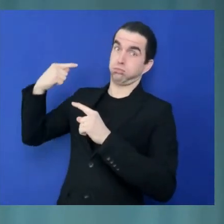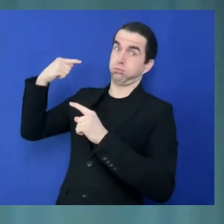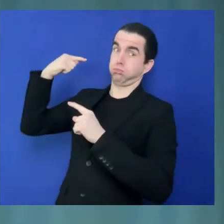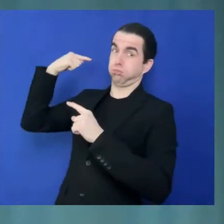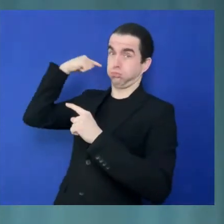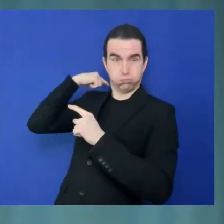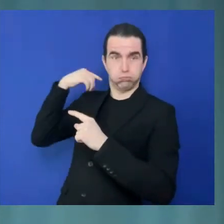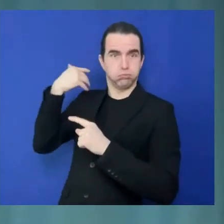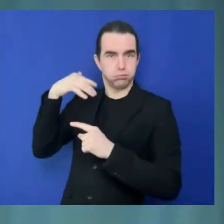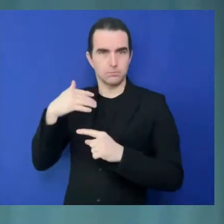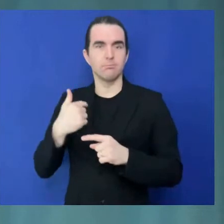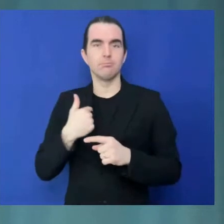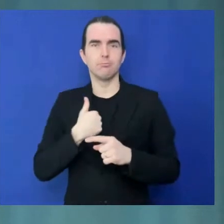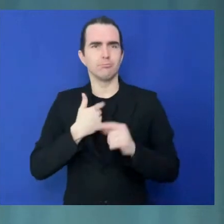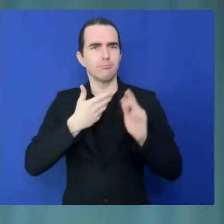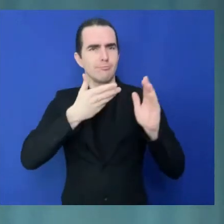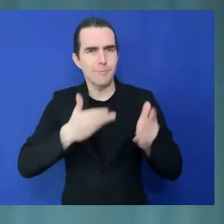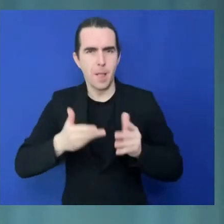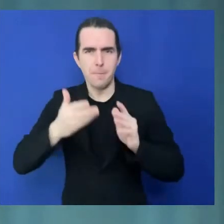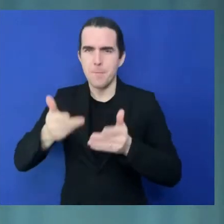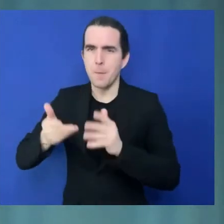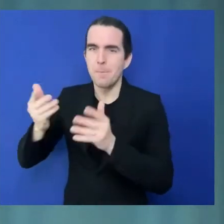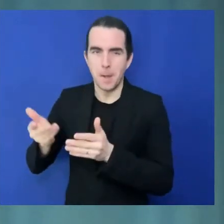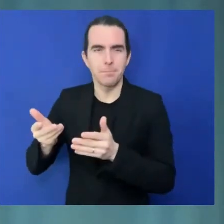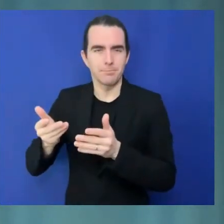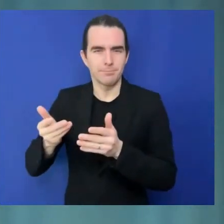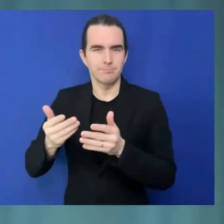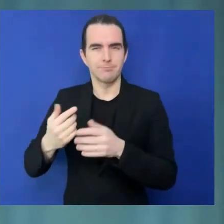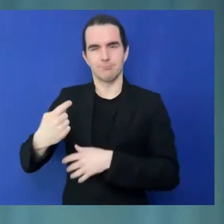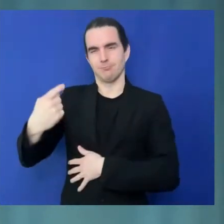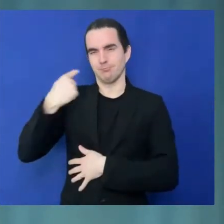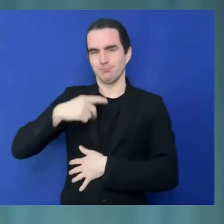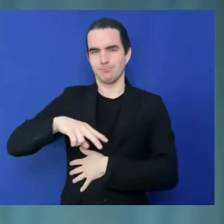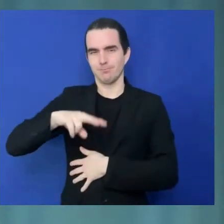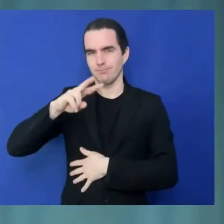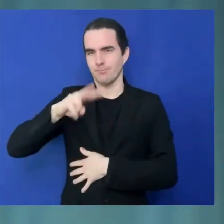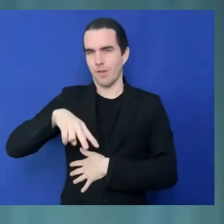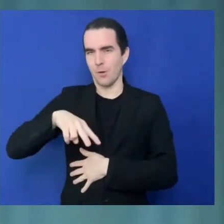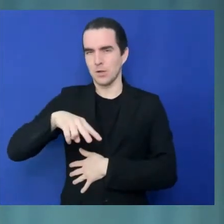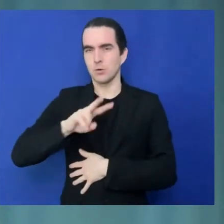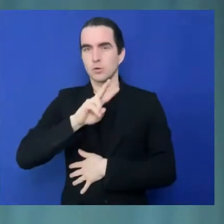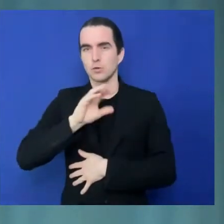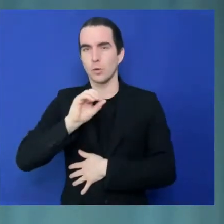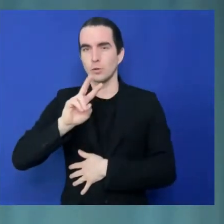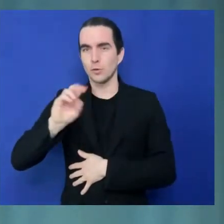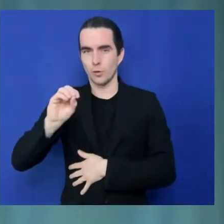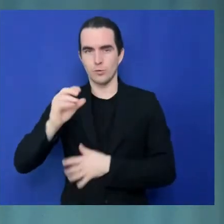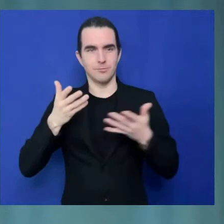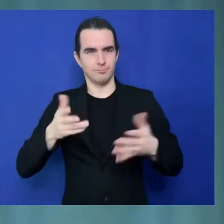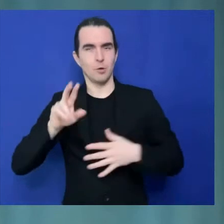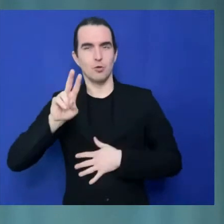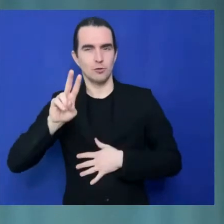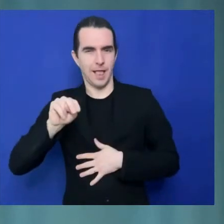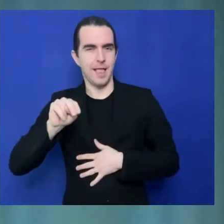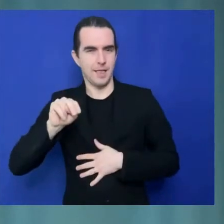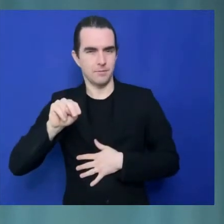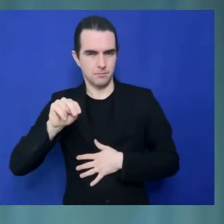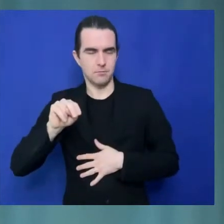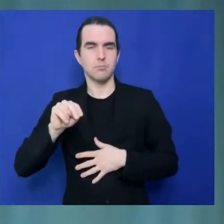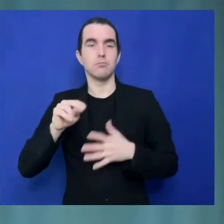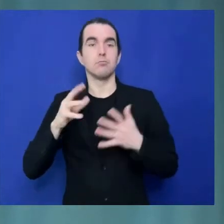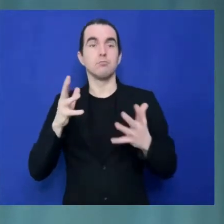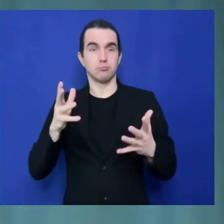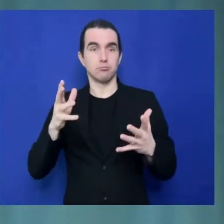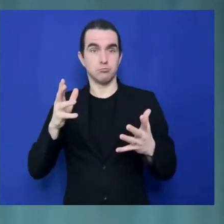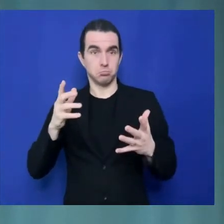last years have not been that easy, and indeed from many, I have no doubt